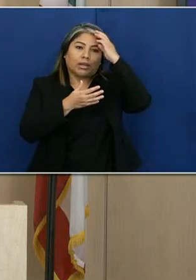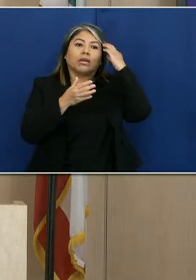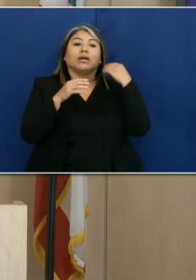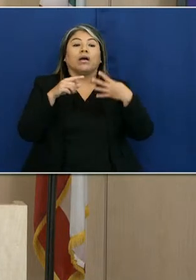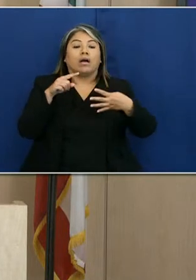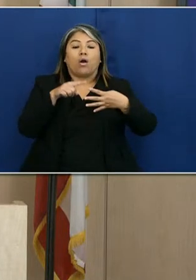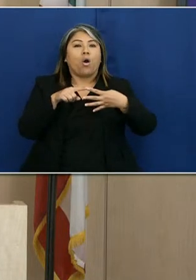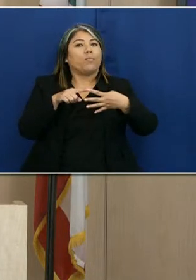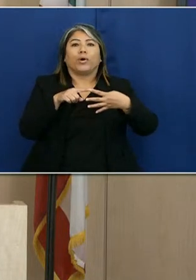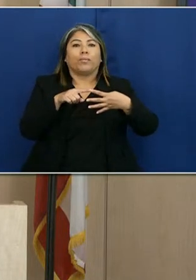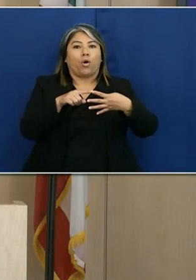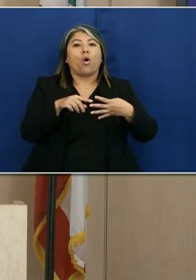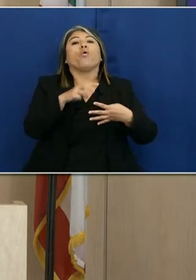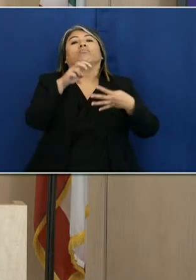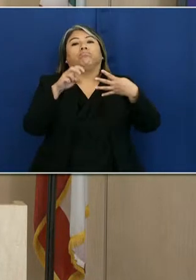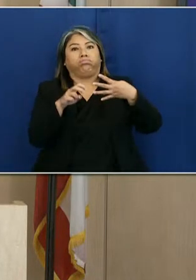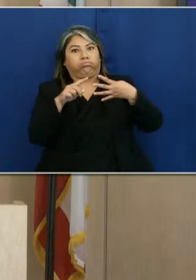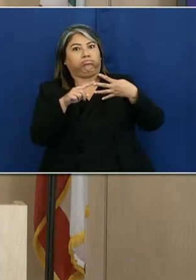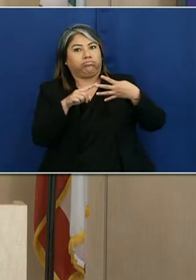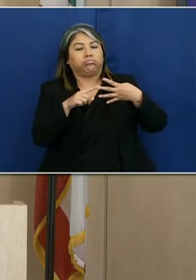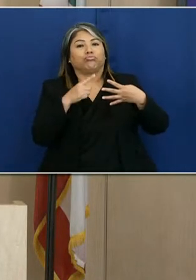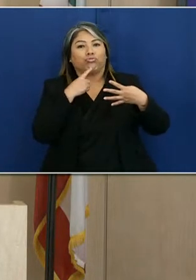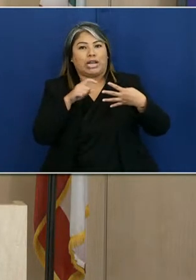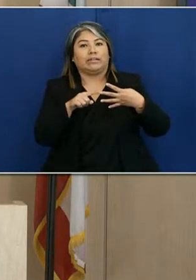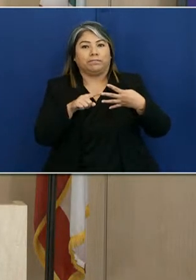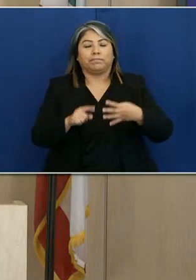purple to the red tier.